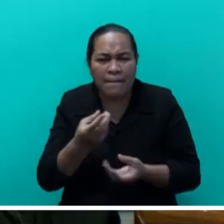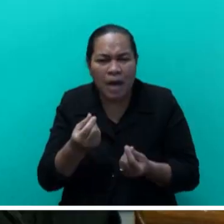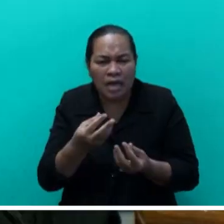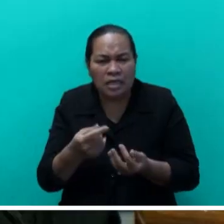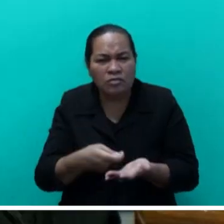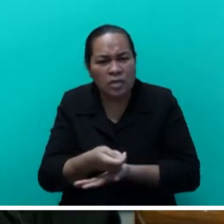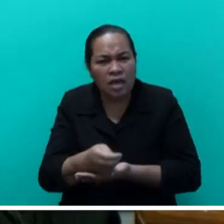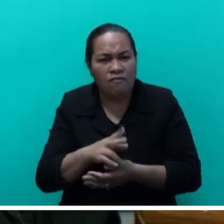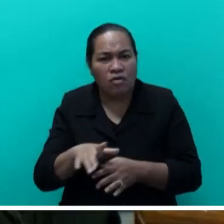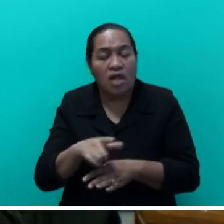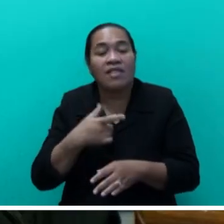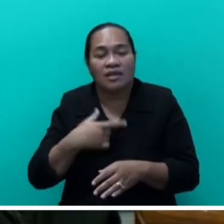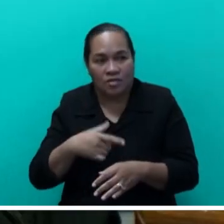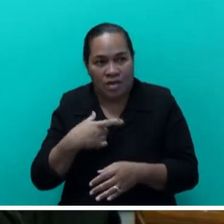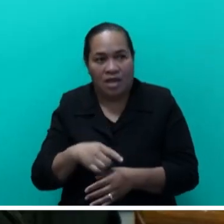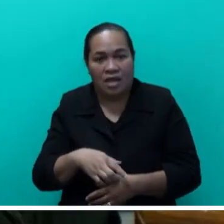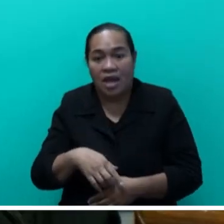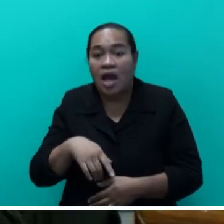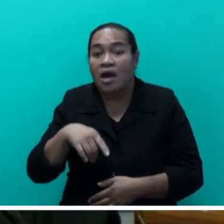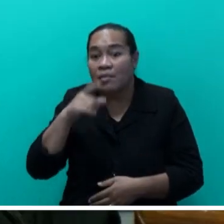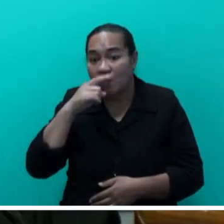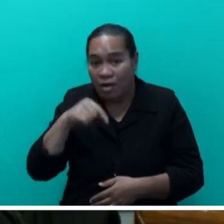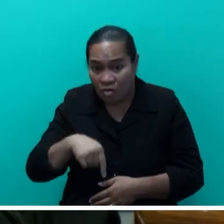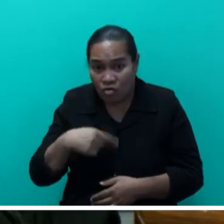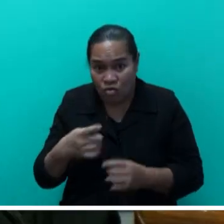And that's what the people of Suba are still begging for.